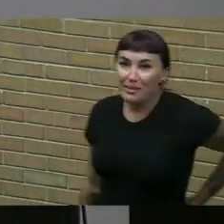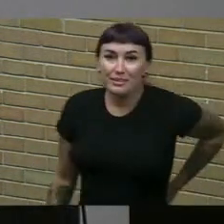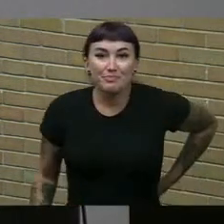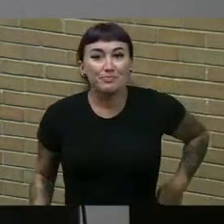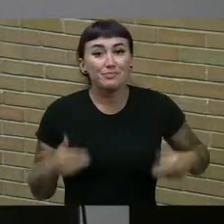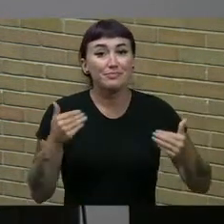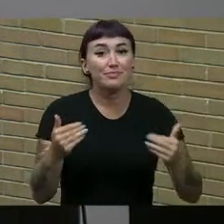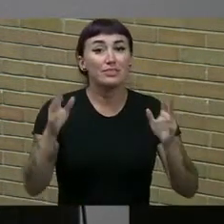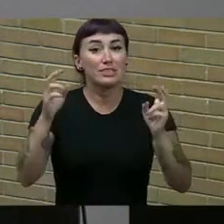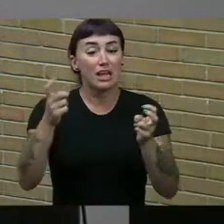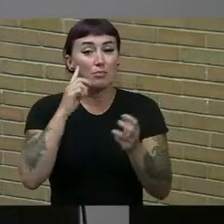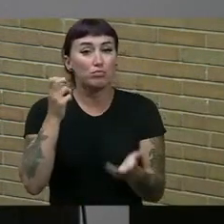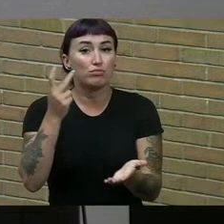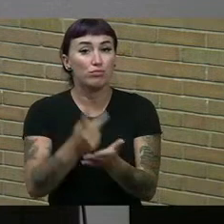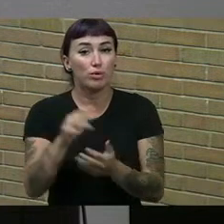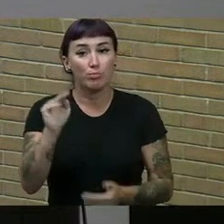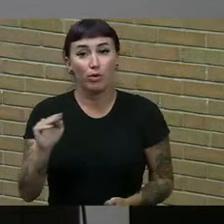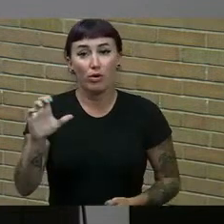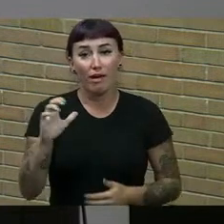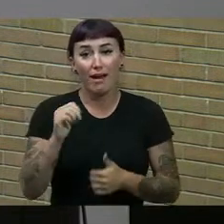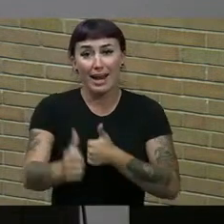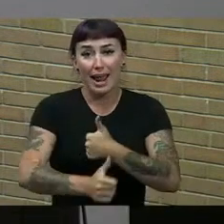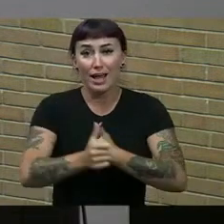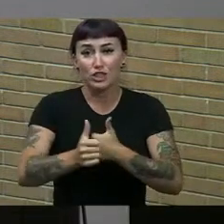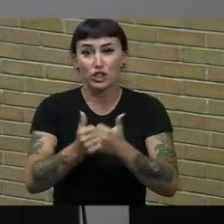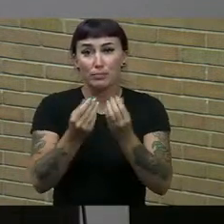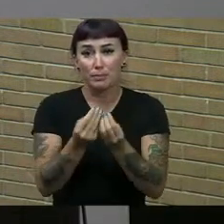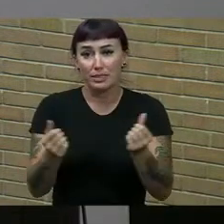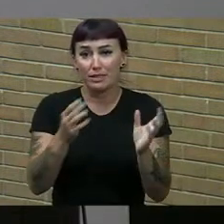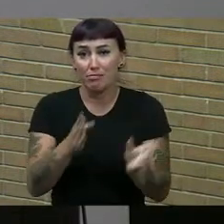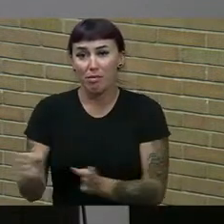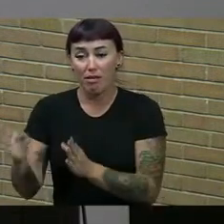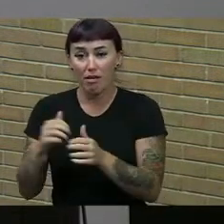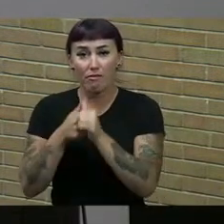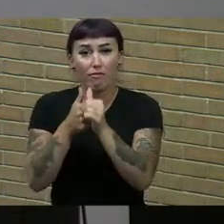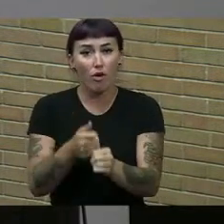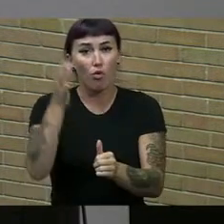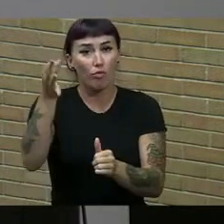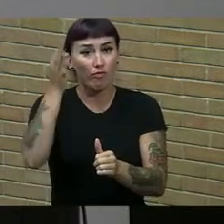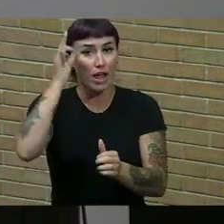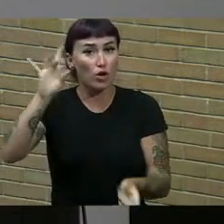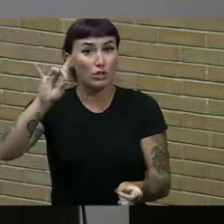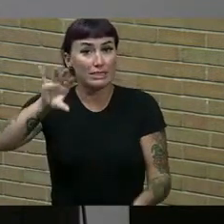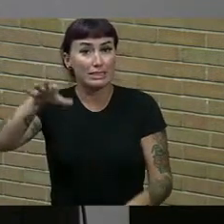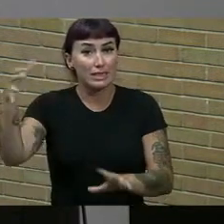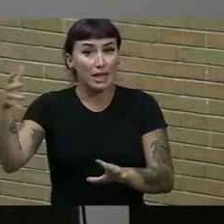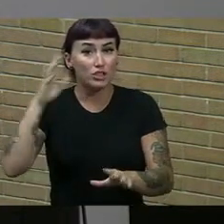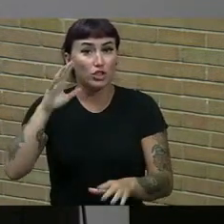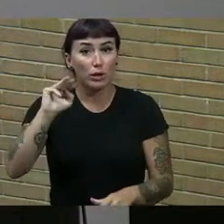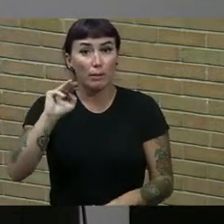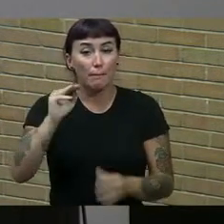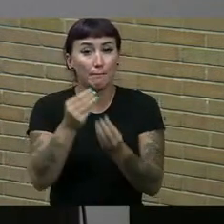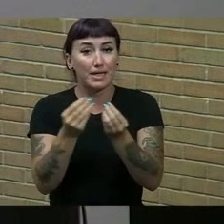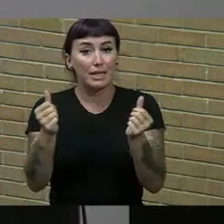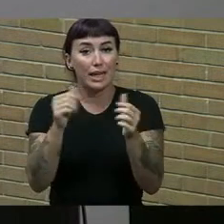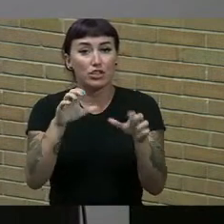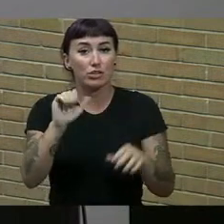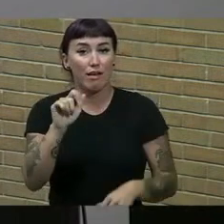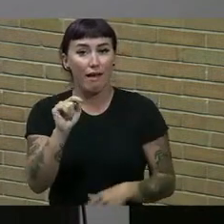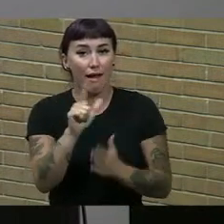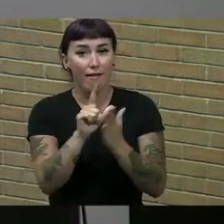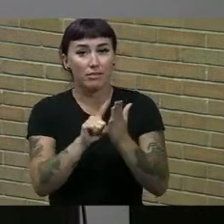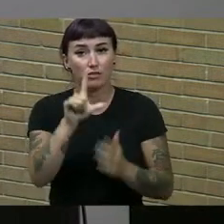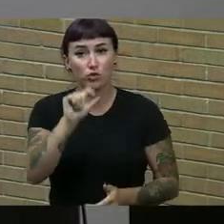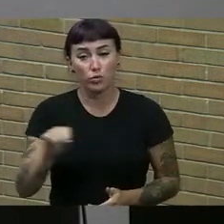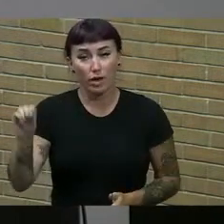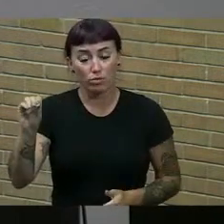approve the Monroe County Hazard Mitigation Plan in accordance with the Federal Disaster Mitigation Act of 2000. I move